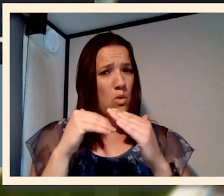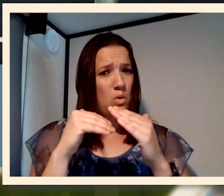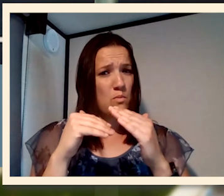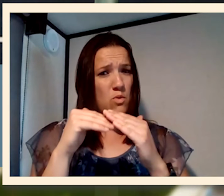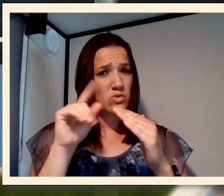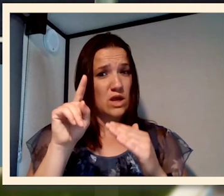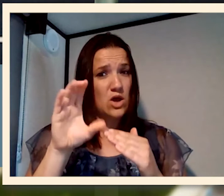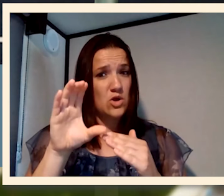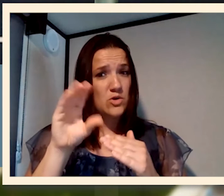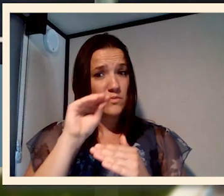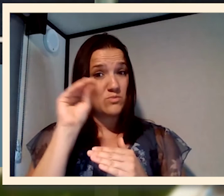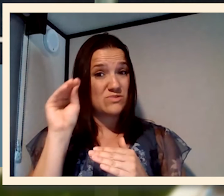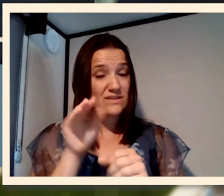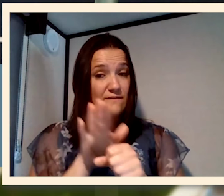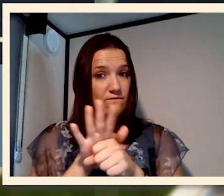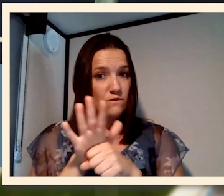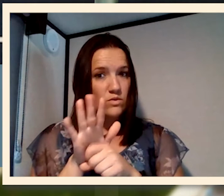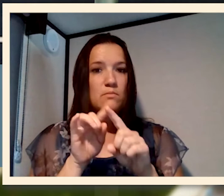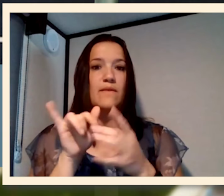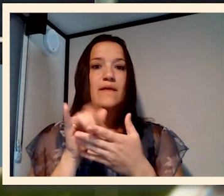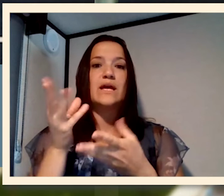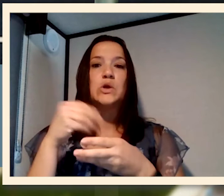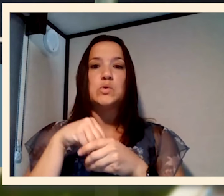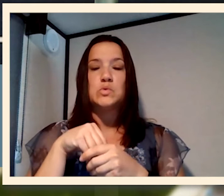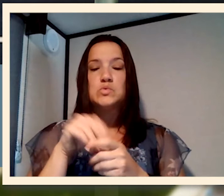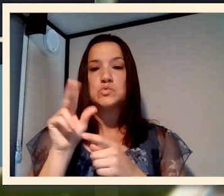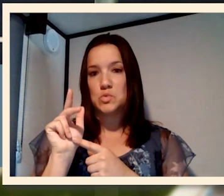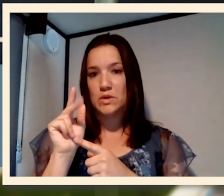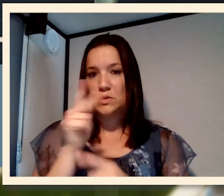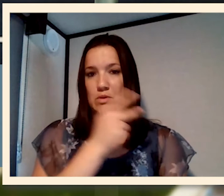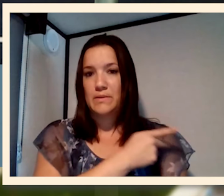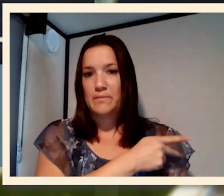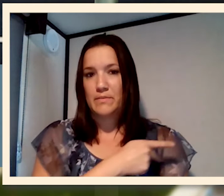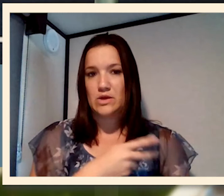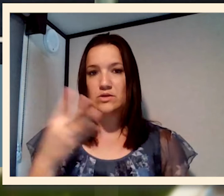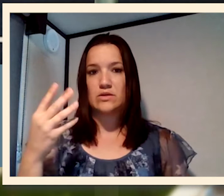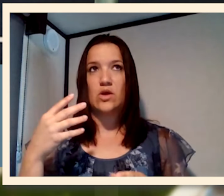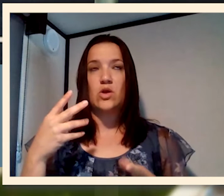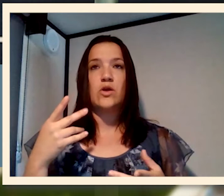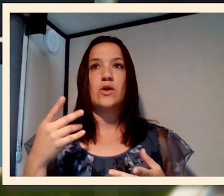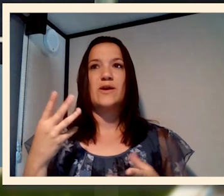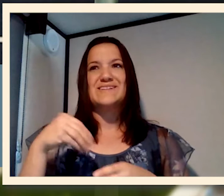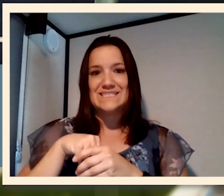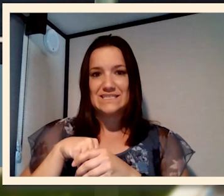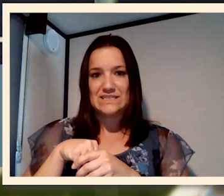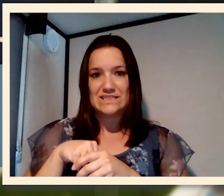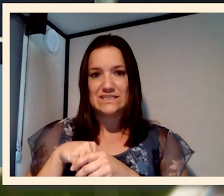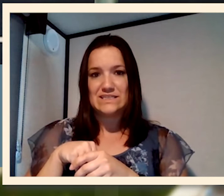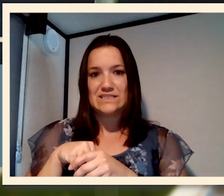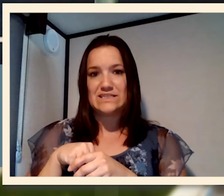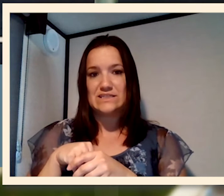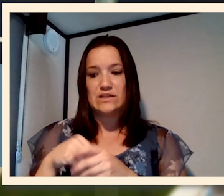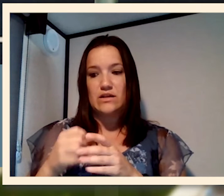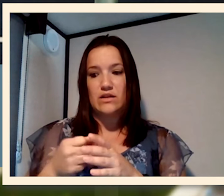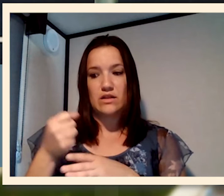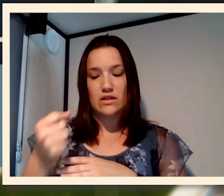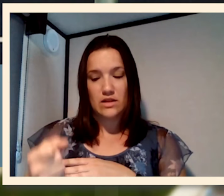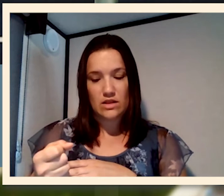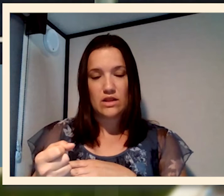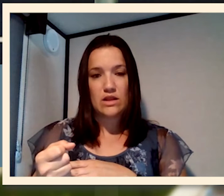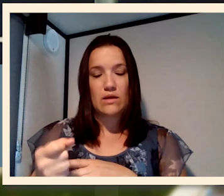98.8%. So almost at 100% full, but that included 23 patients that had